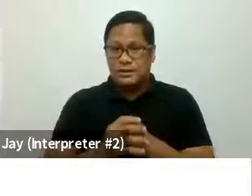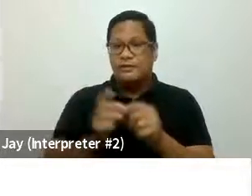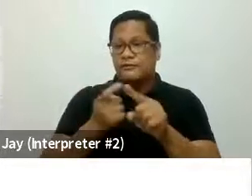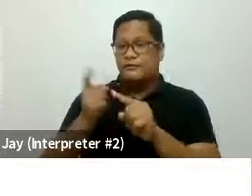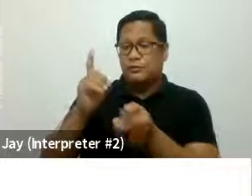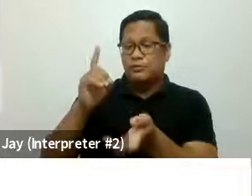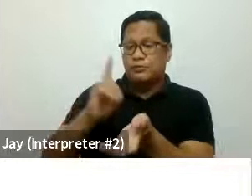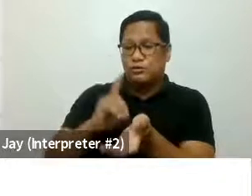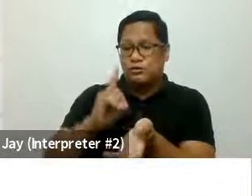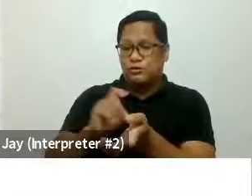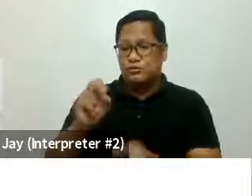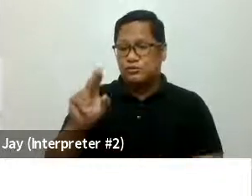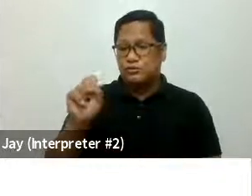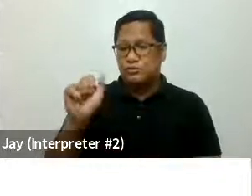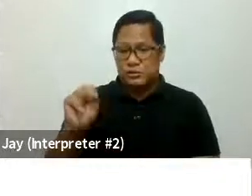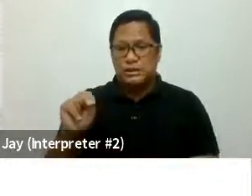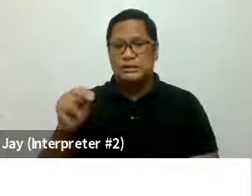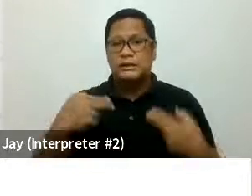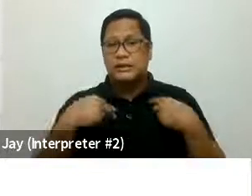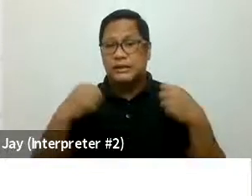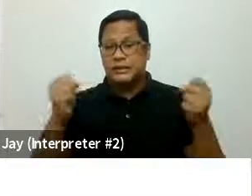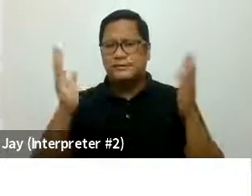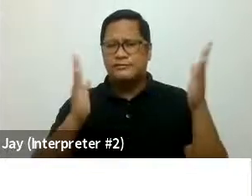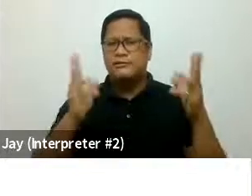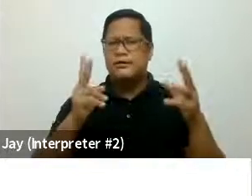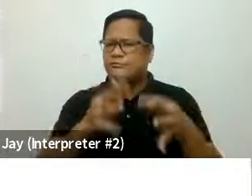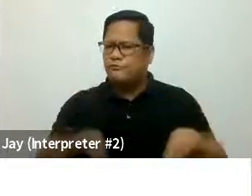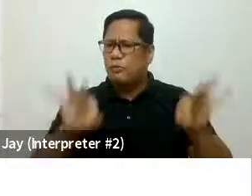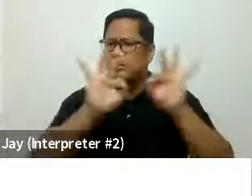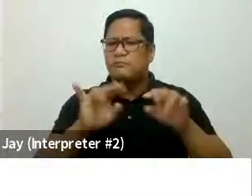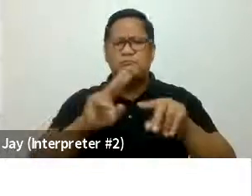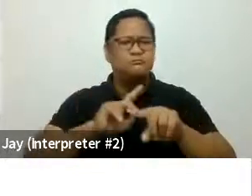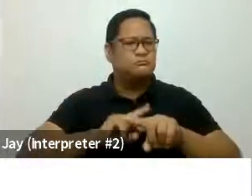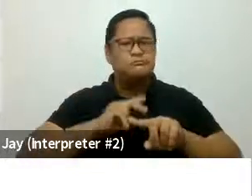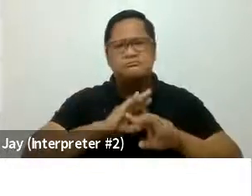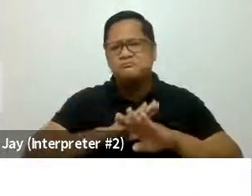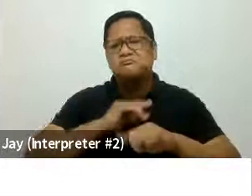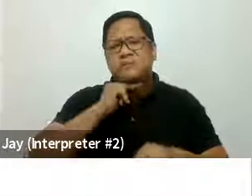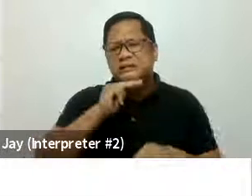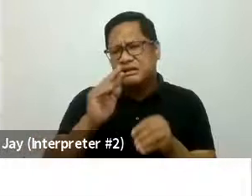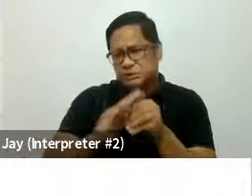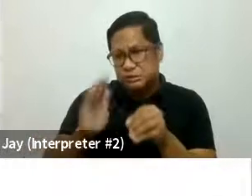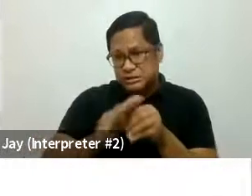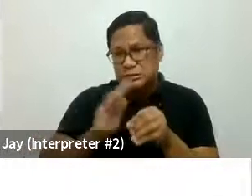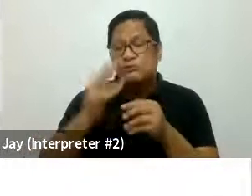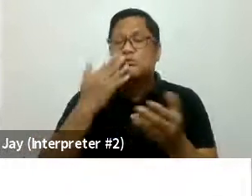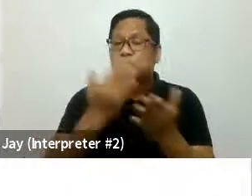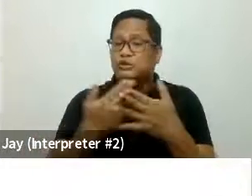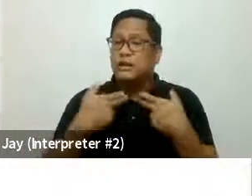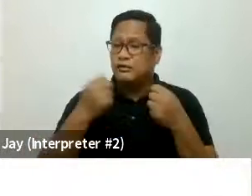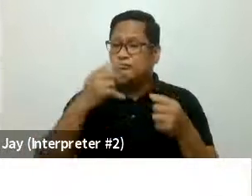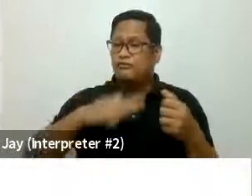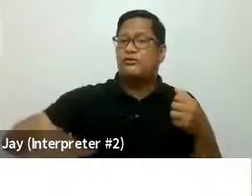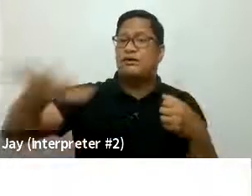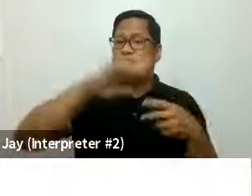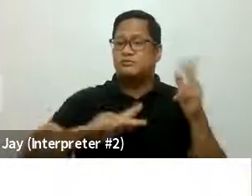Susan Rifkin, health services are necessary, but not sufficient to ensure good health for the population.